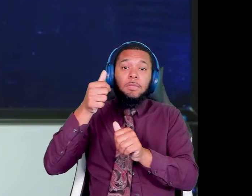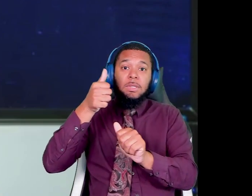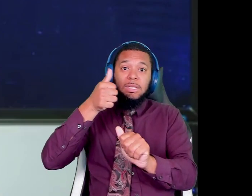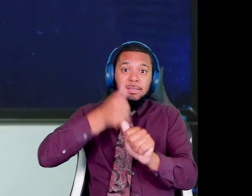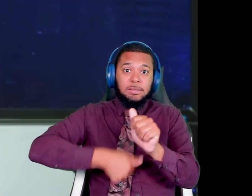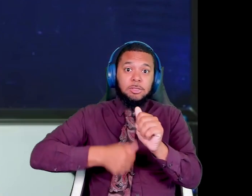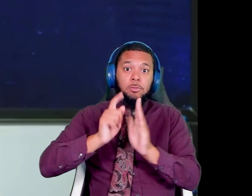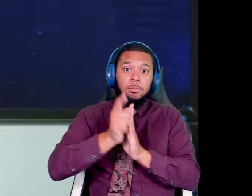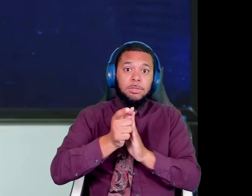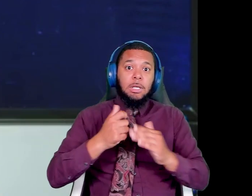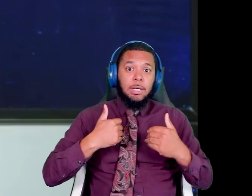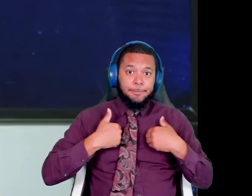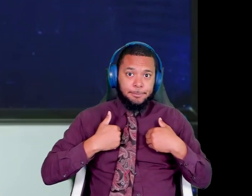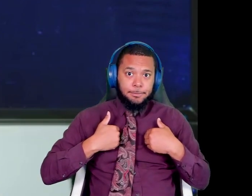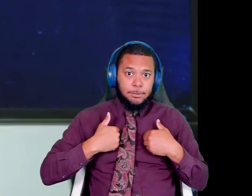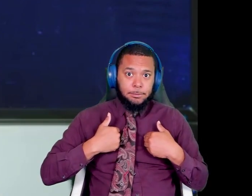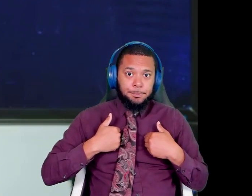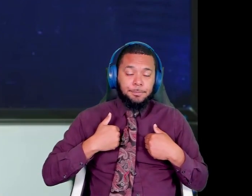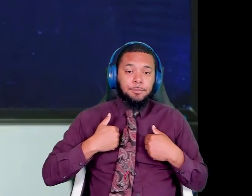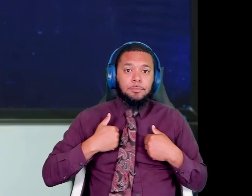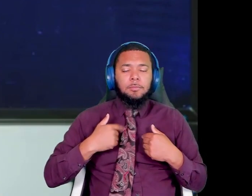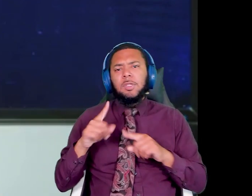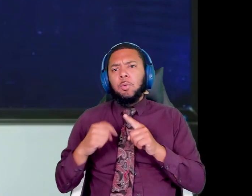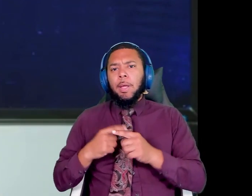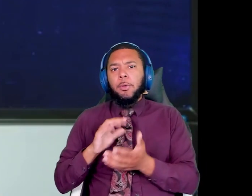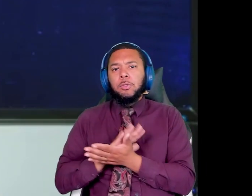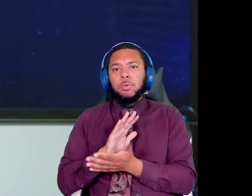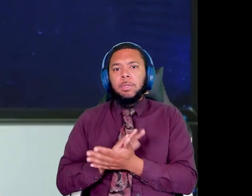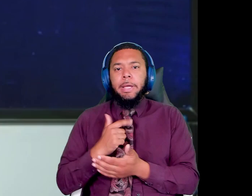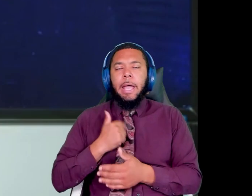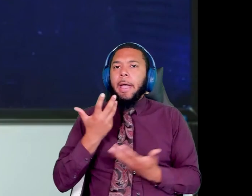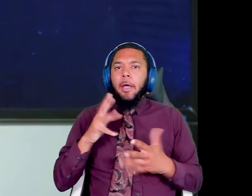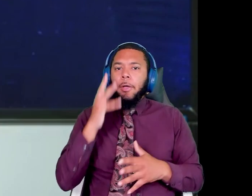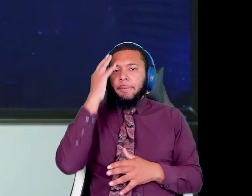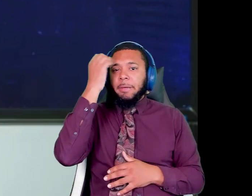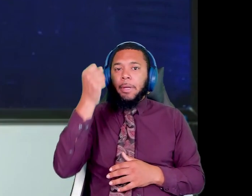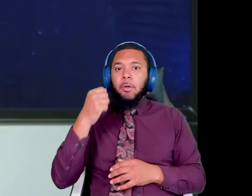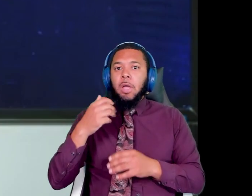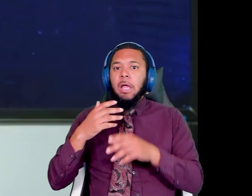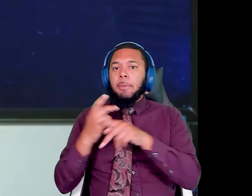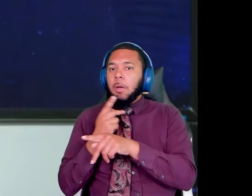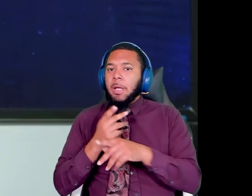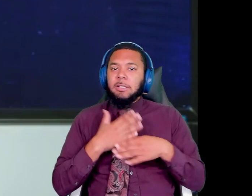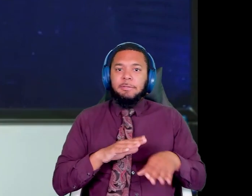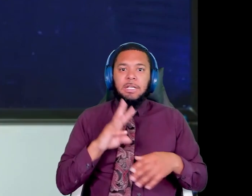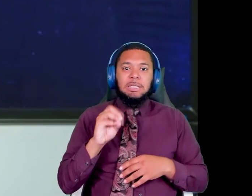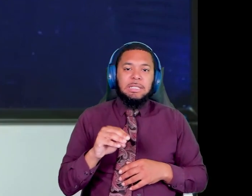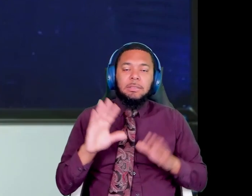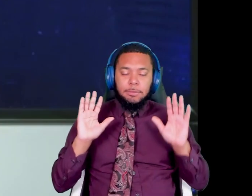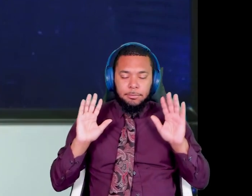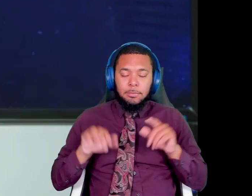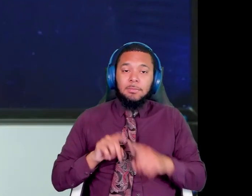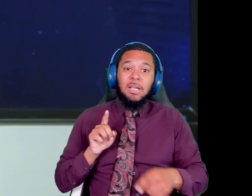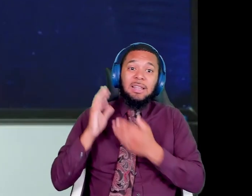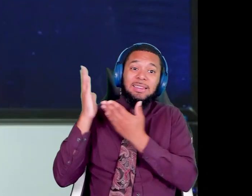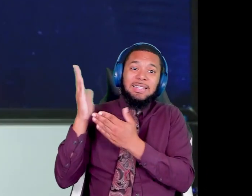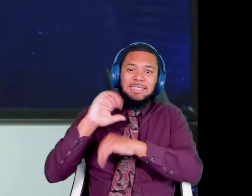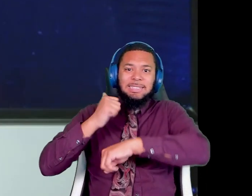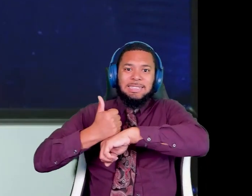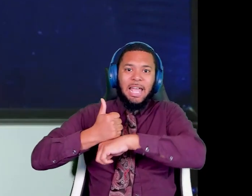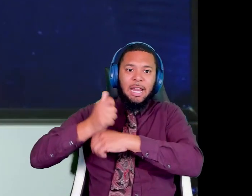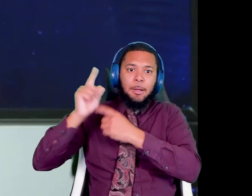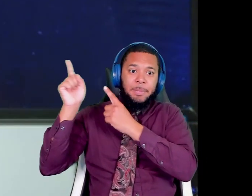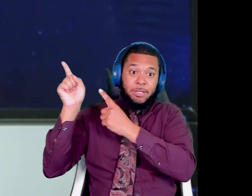When I was in school, I always knew that we were either going to be multiplying by 60 or dividing by 60, but this way of setting this problem